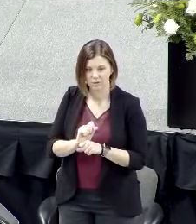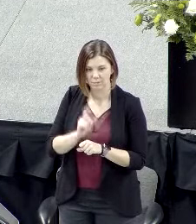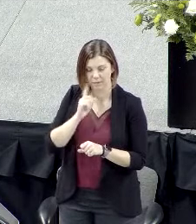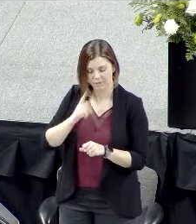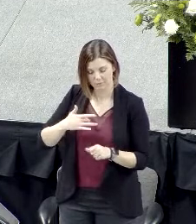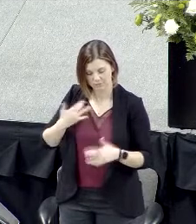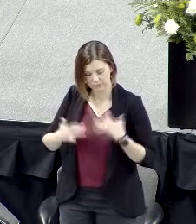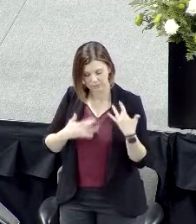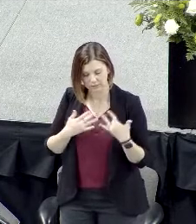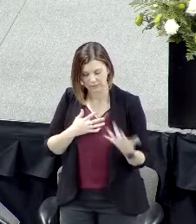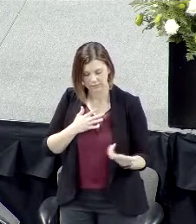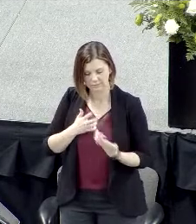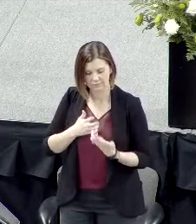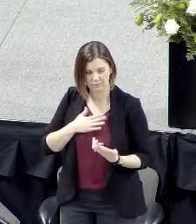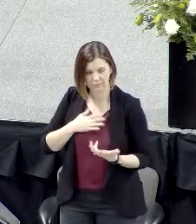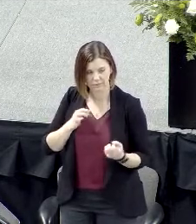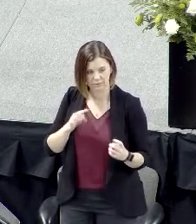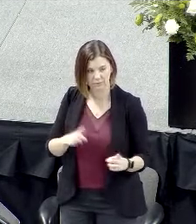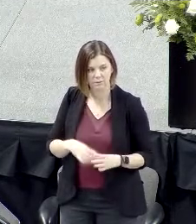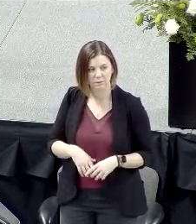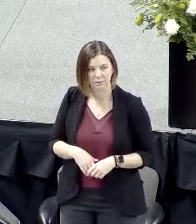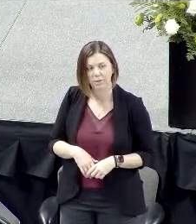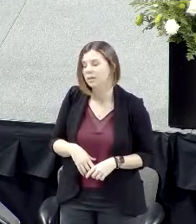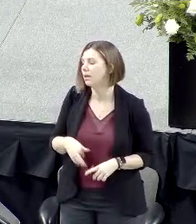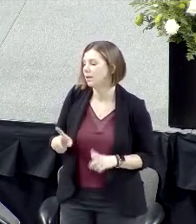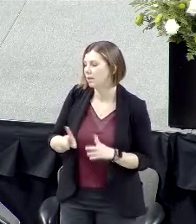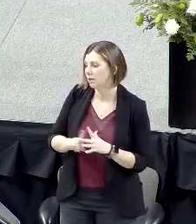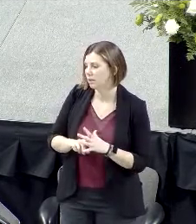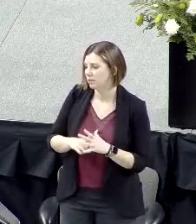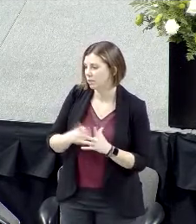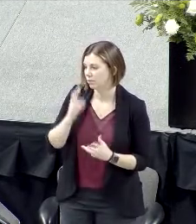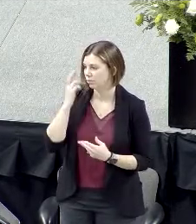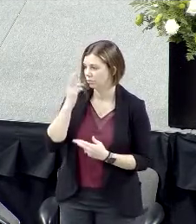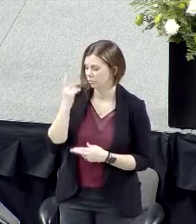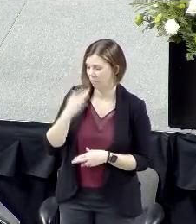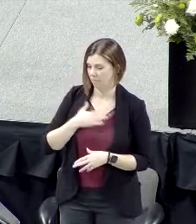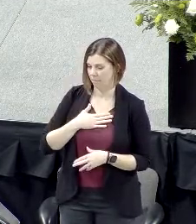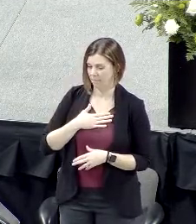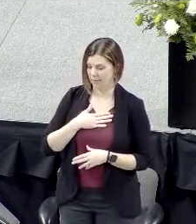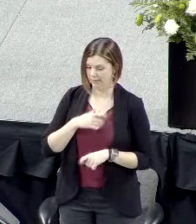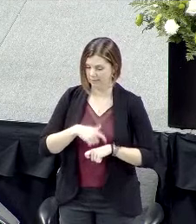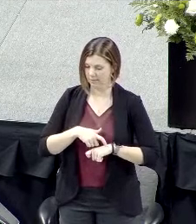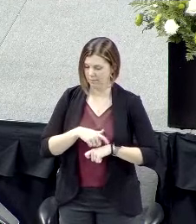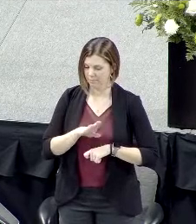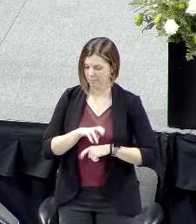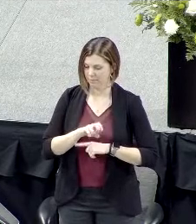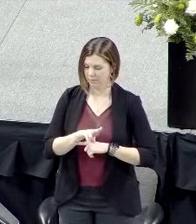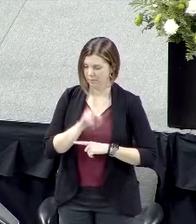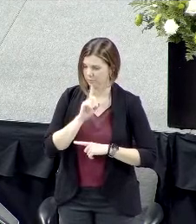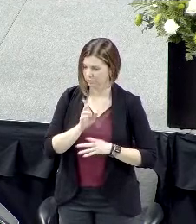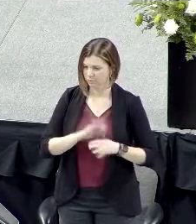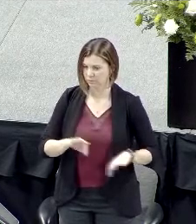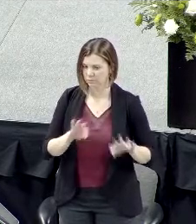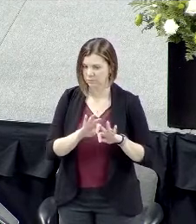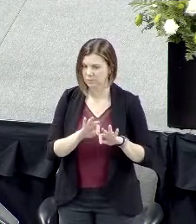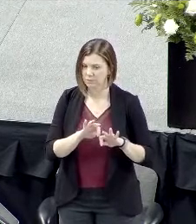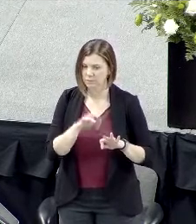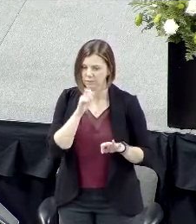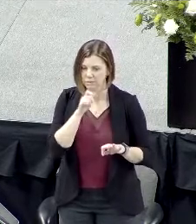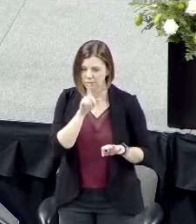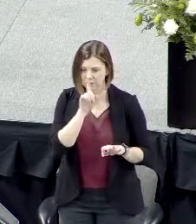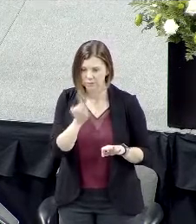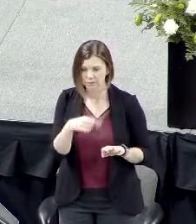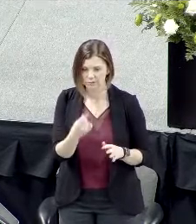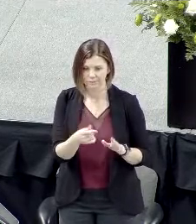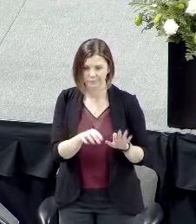education. It was then that I started to realize how important my time at Bemidji State was. Not necessarily the